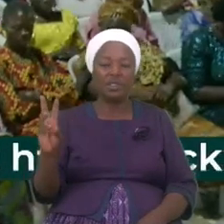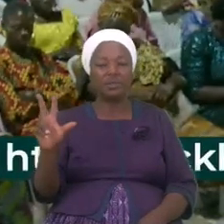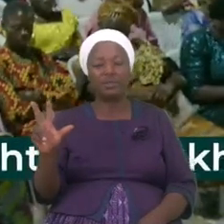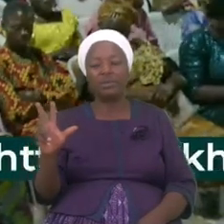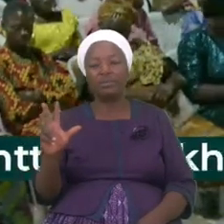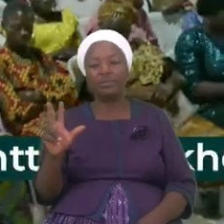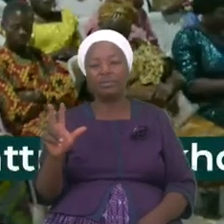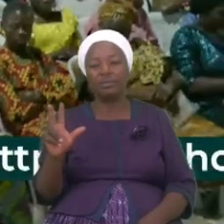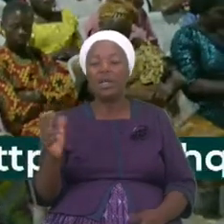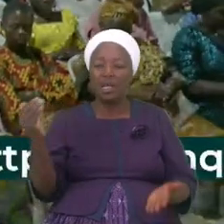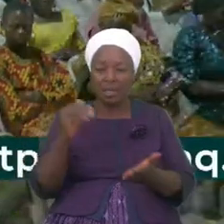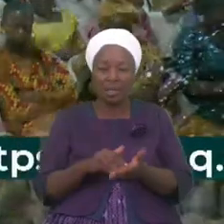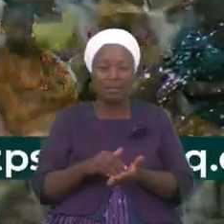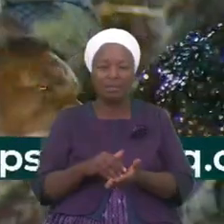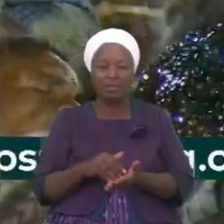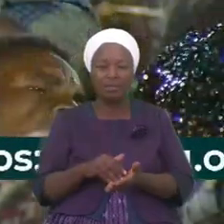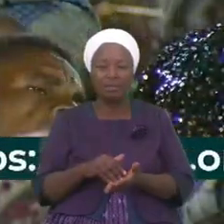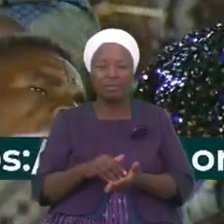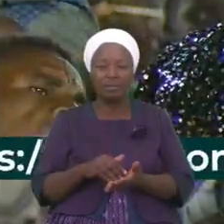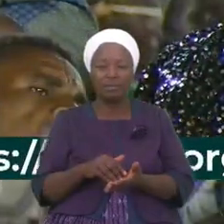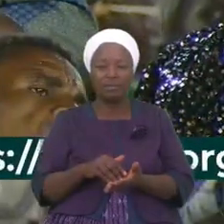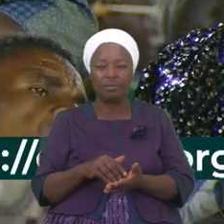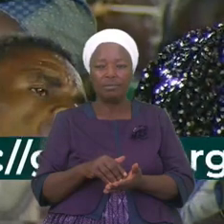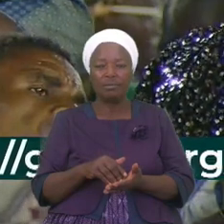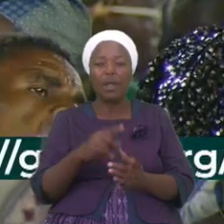+234 915 444 9263. I'll take it again.